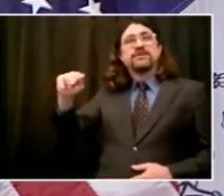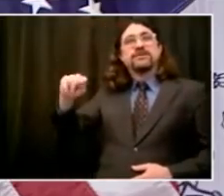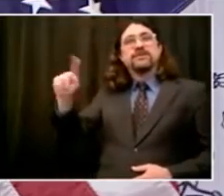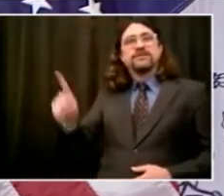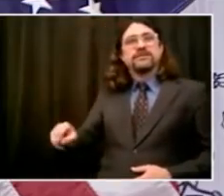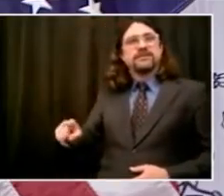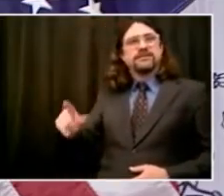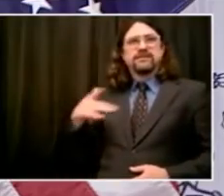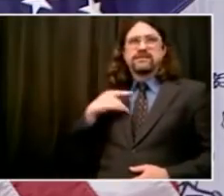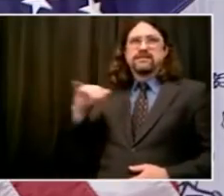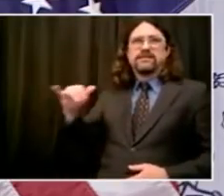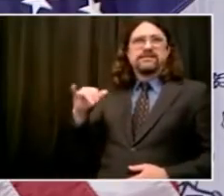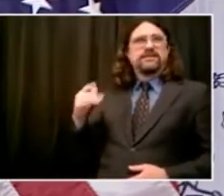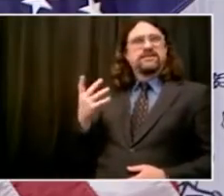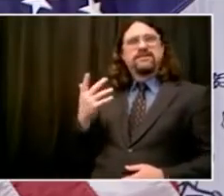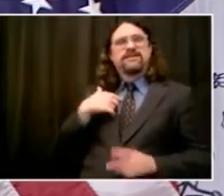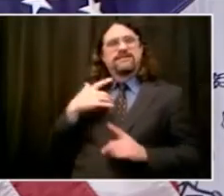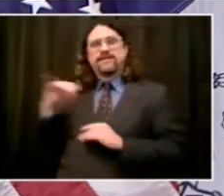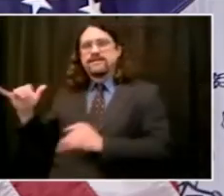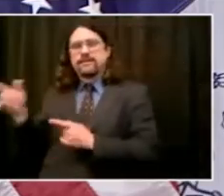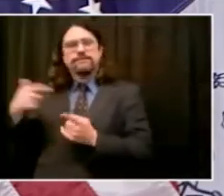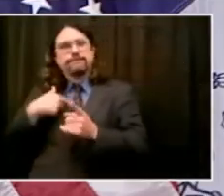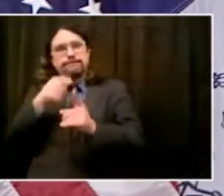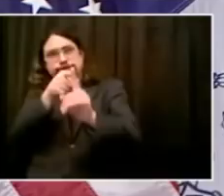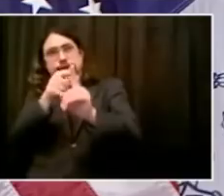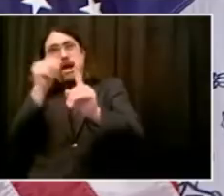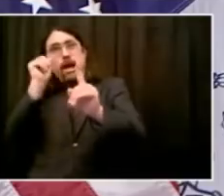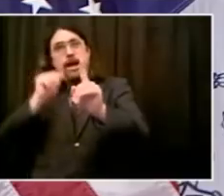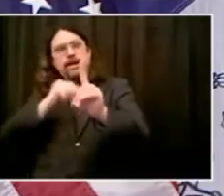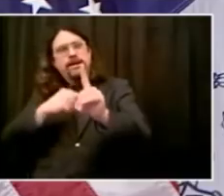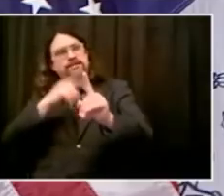it. But if